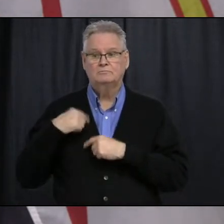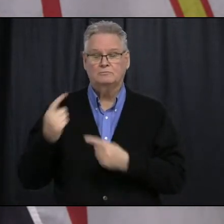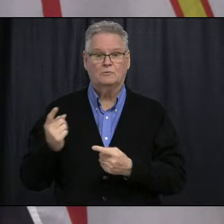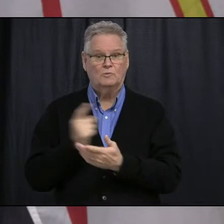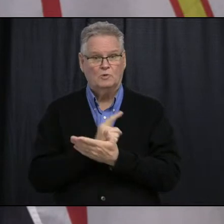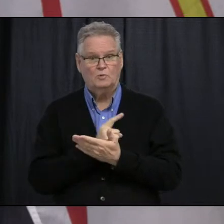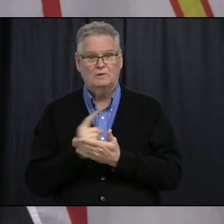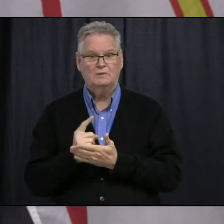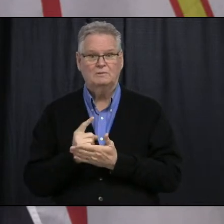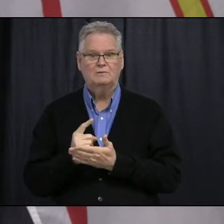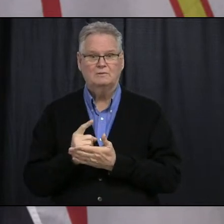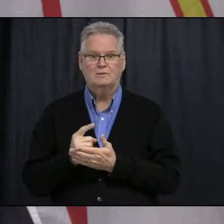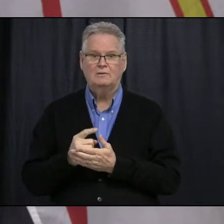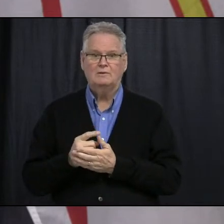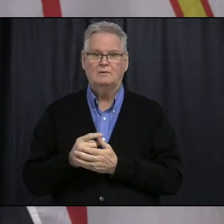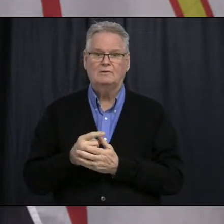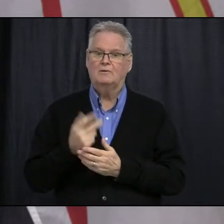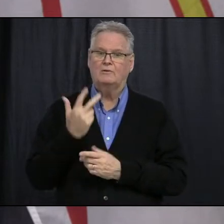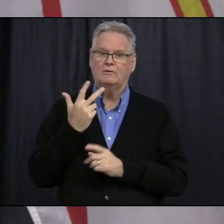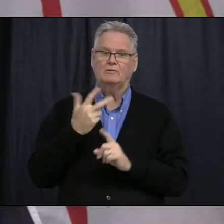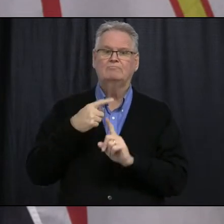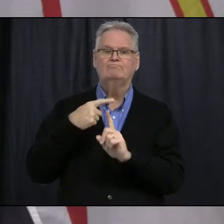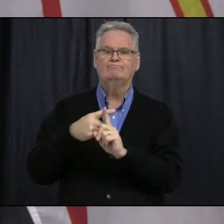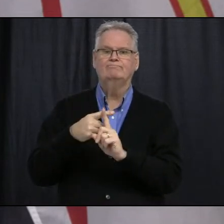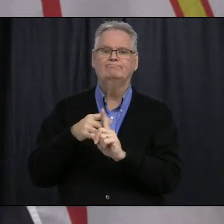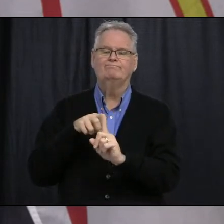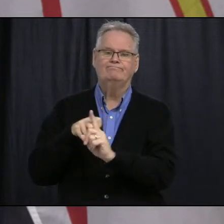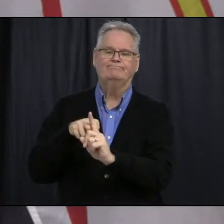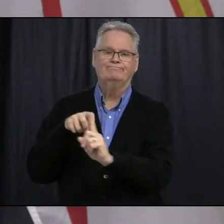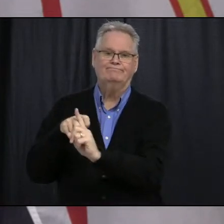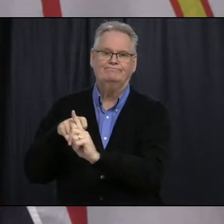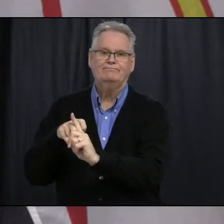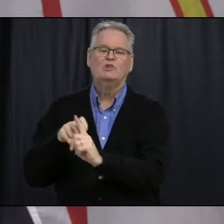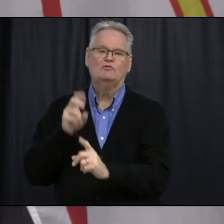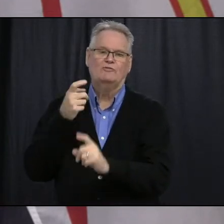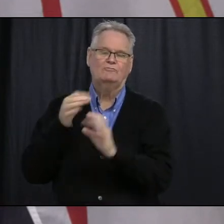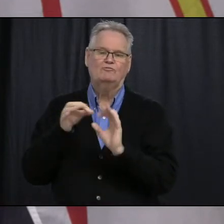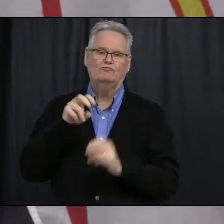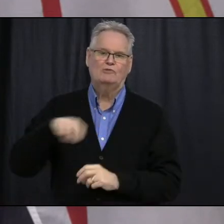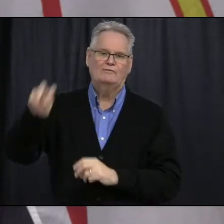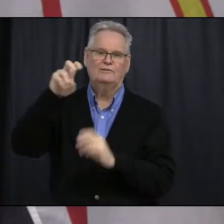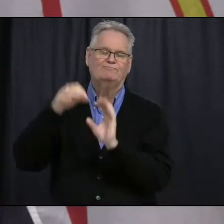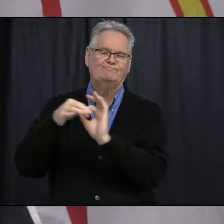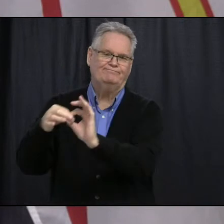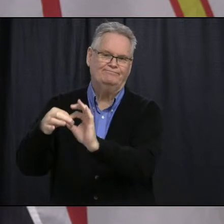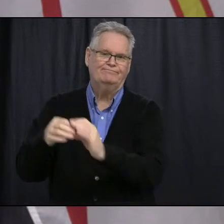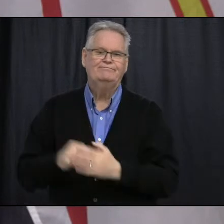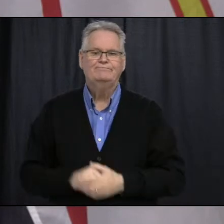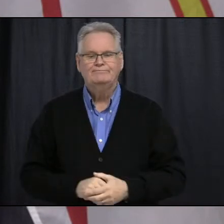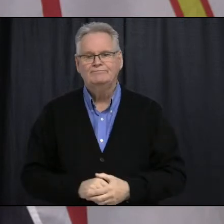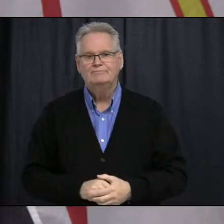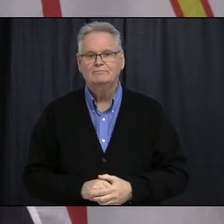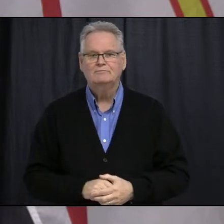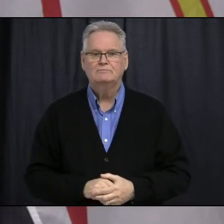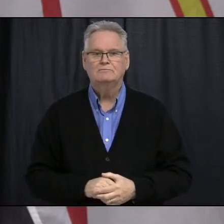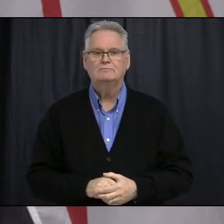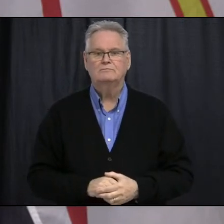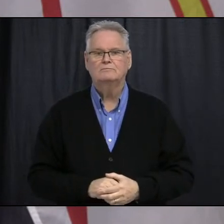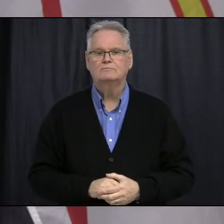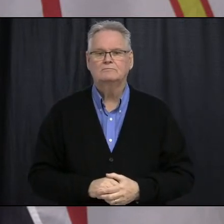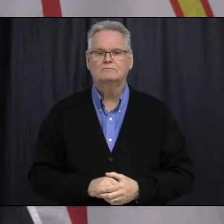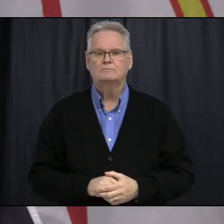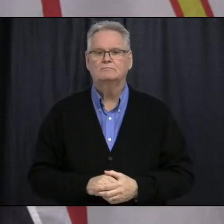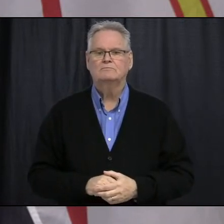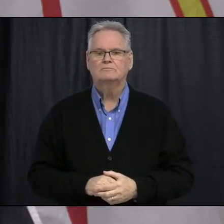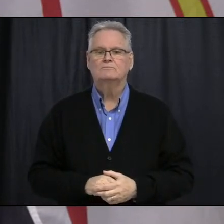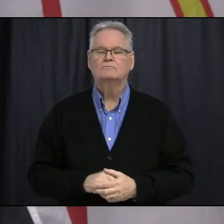This is one of the indicators that we've been watching closely as we move towards our target date of July 1st for reopening to non-essential travel. Of course,